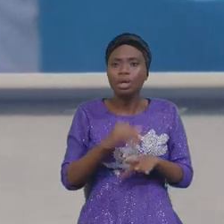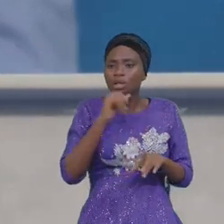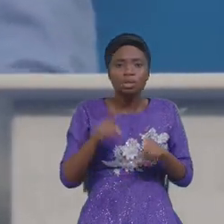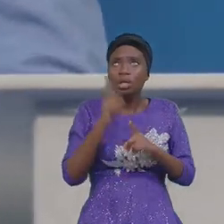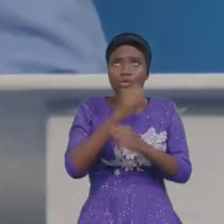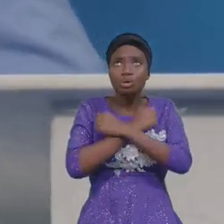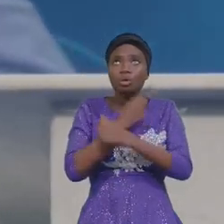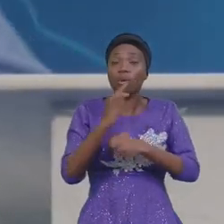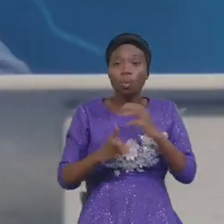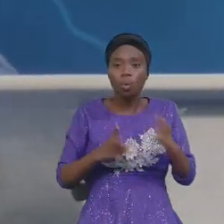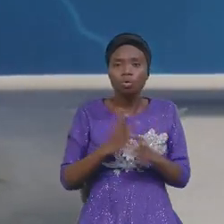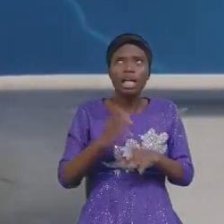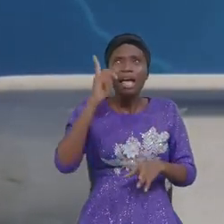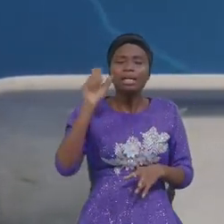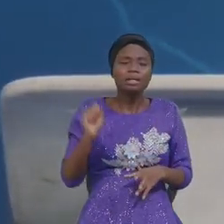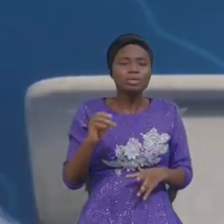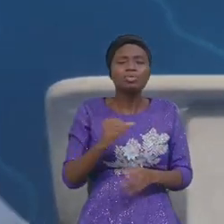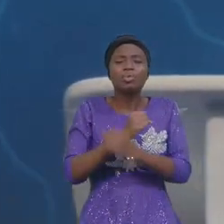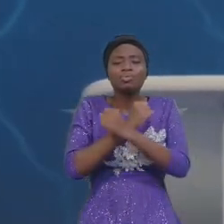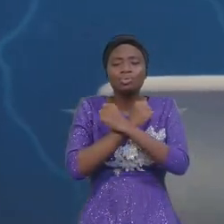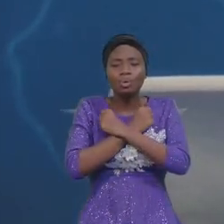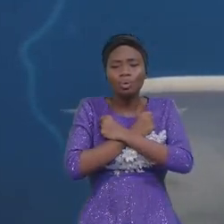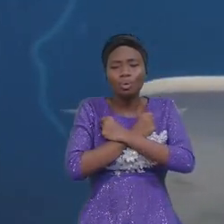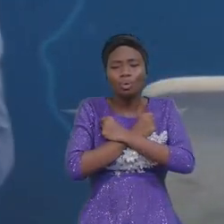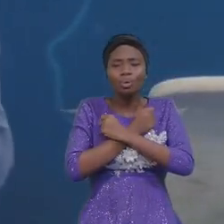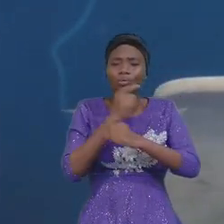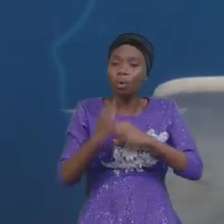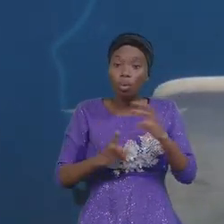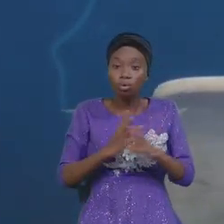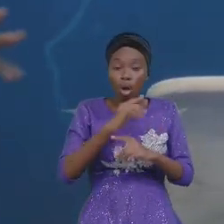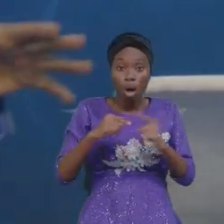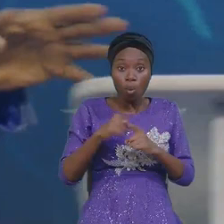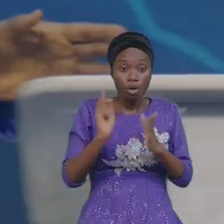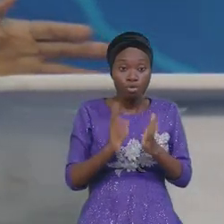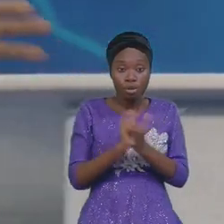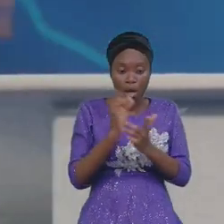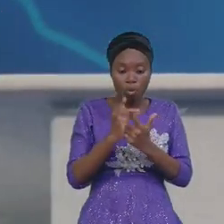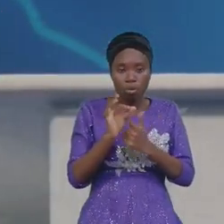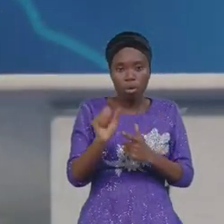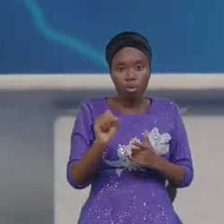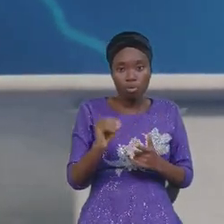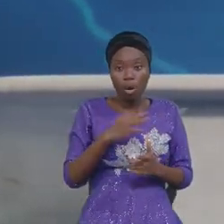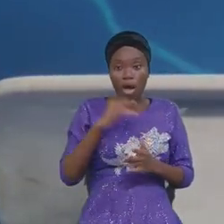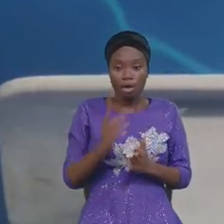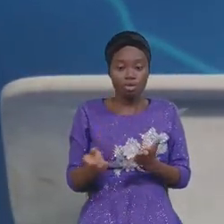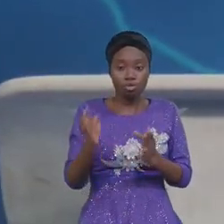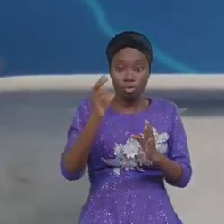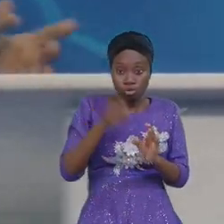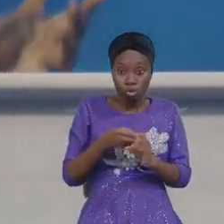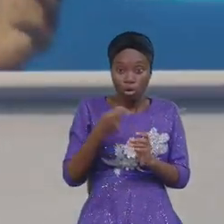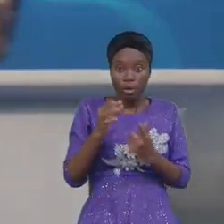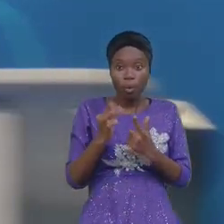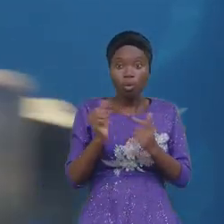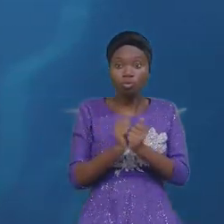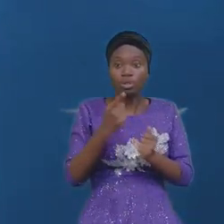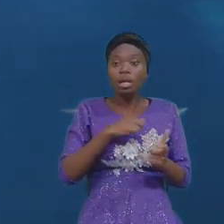so loved the world. When you use that word so, and you combine the word so with the love,